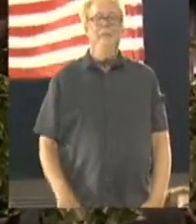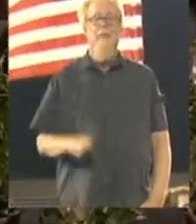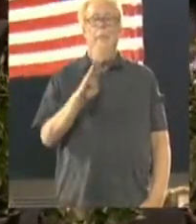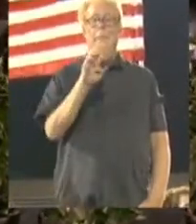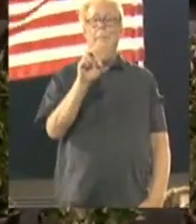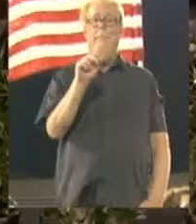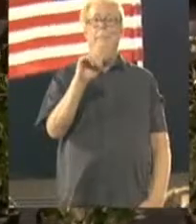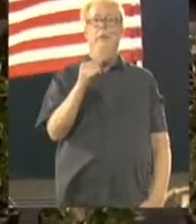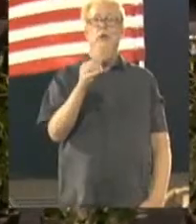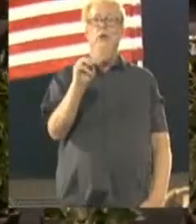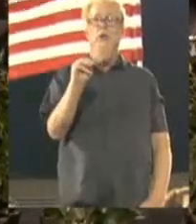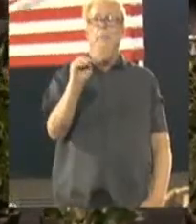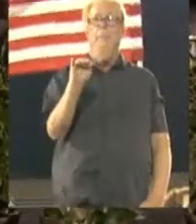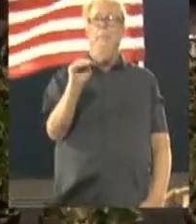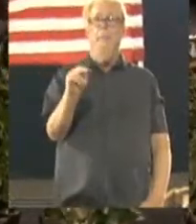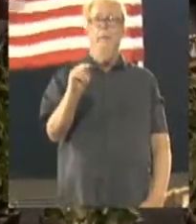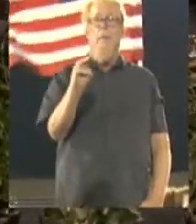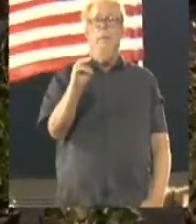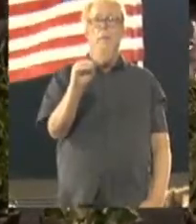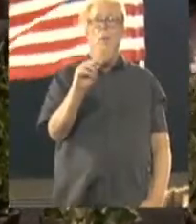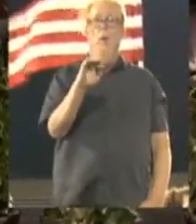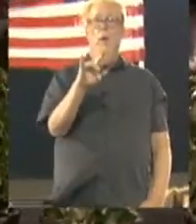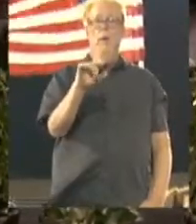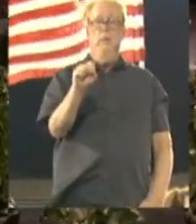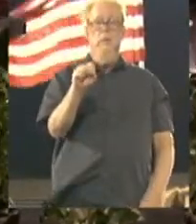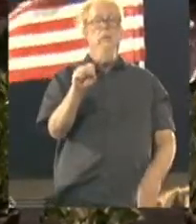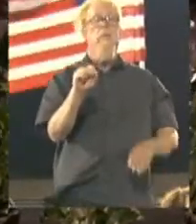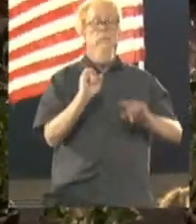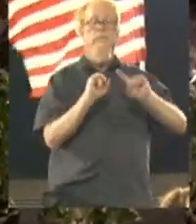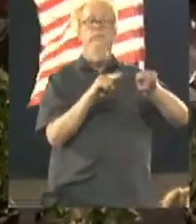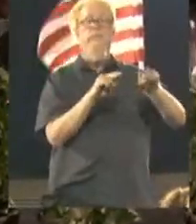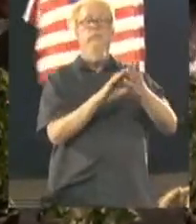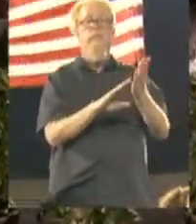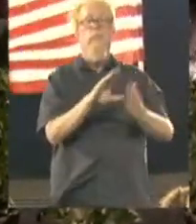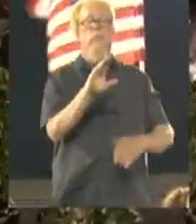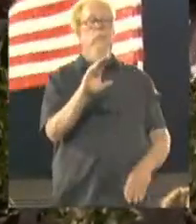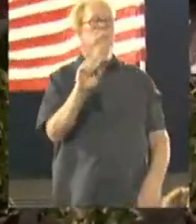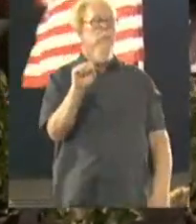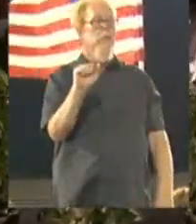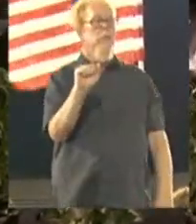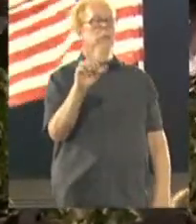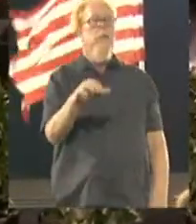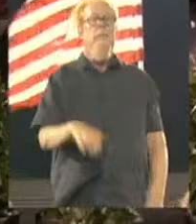Benjamin Morales will be attending San Antonio College.